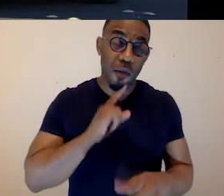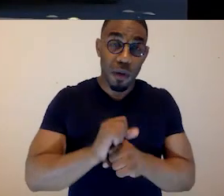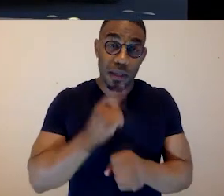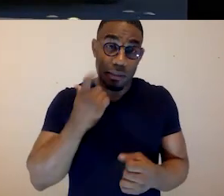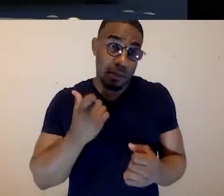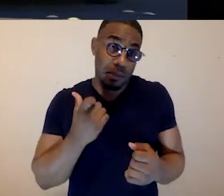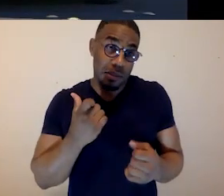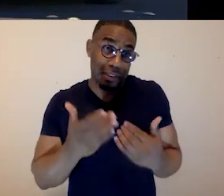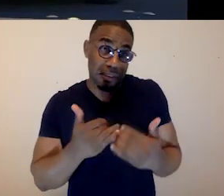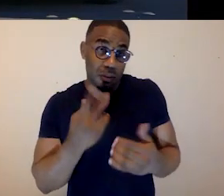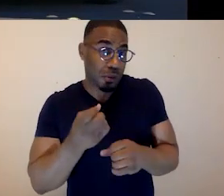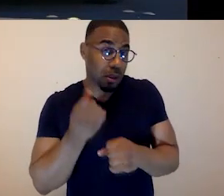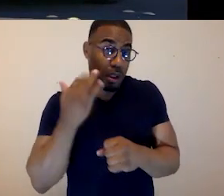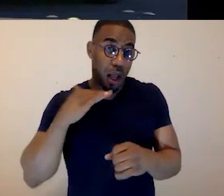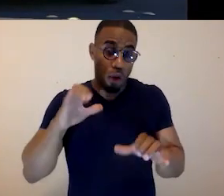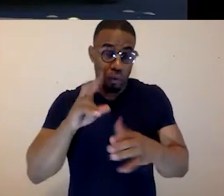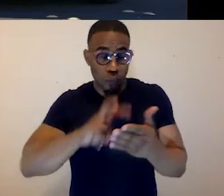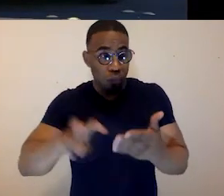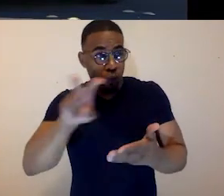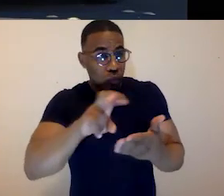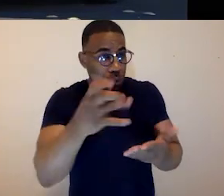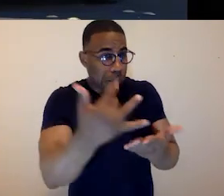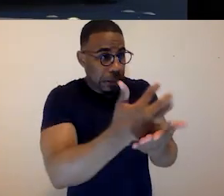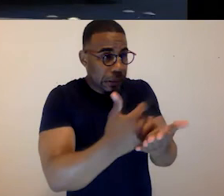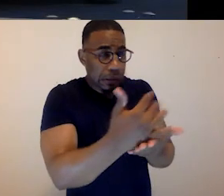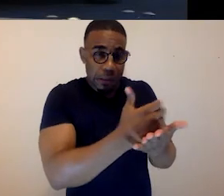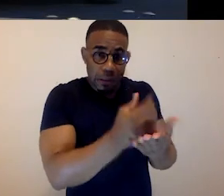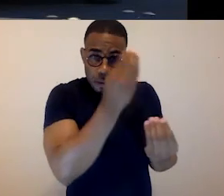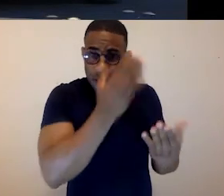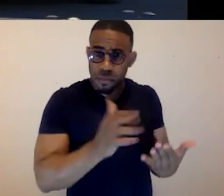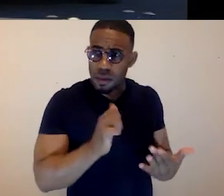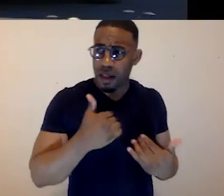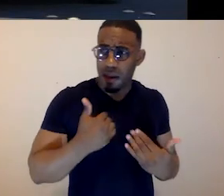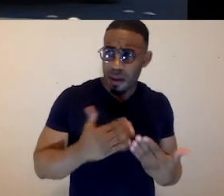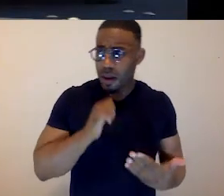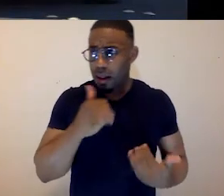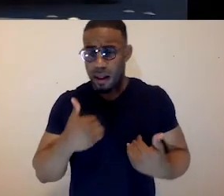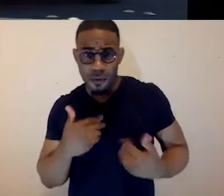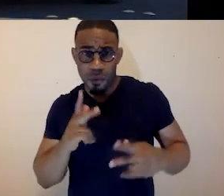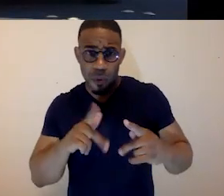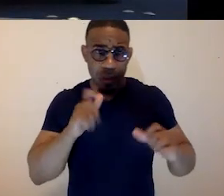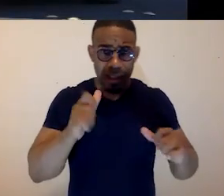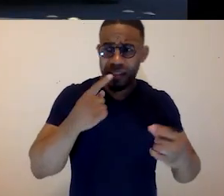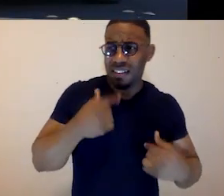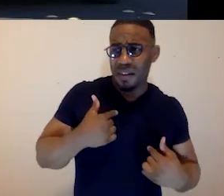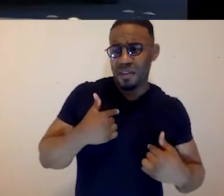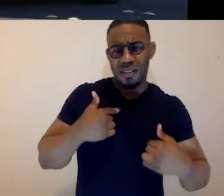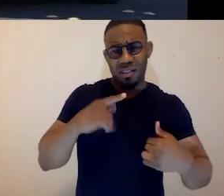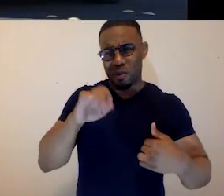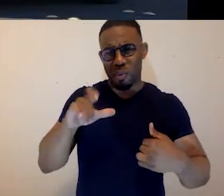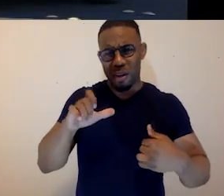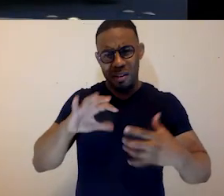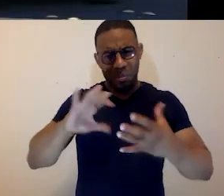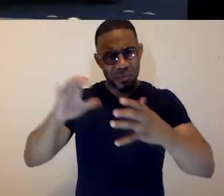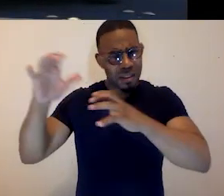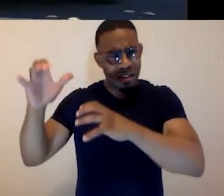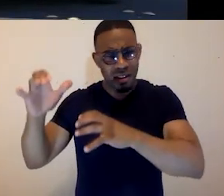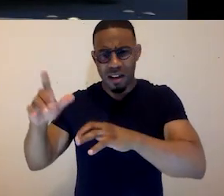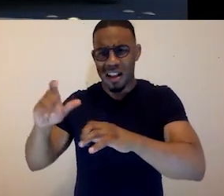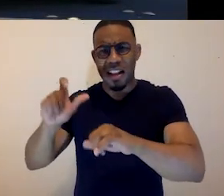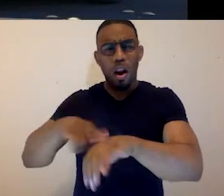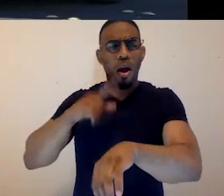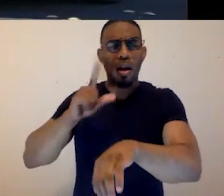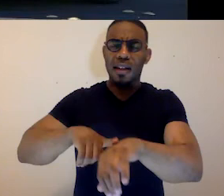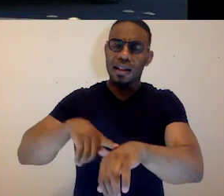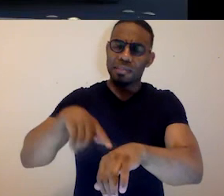interesting because 2 years ago when I gave this talk, people were like, oh yeah, they might happen, they might not. People would keep telling me their autonomous vehicles would be a long time